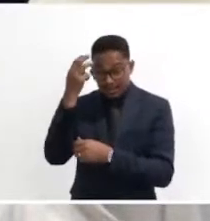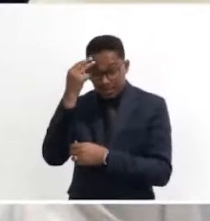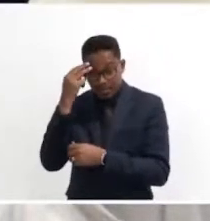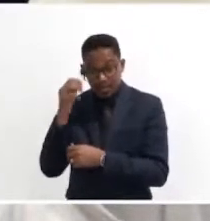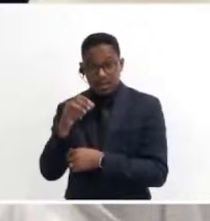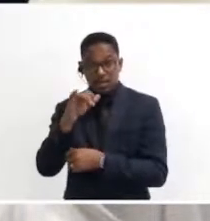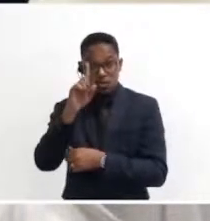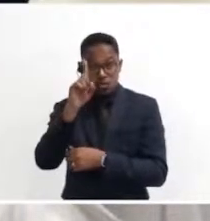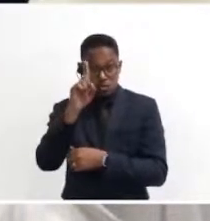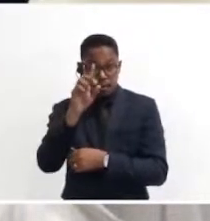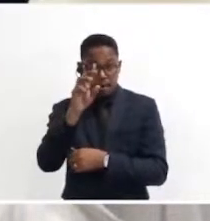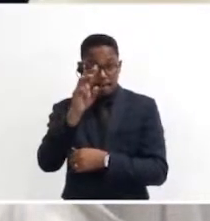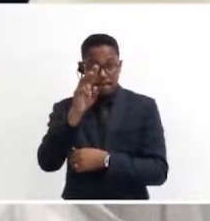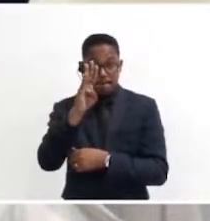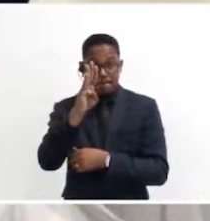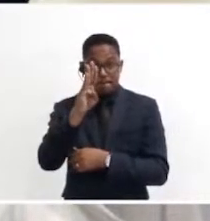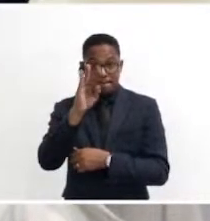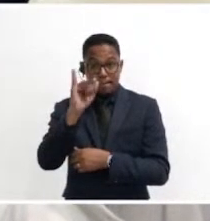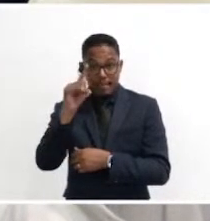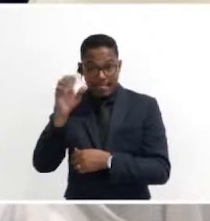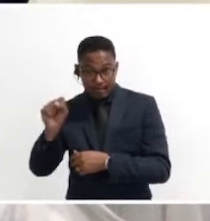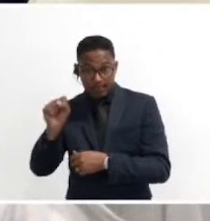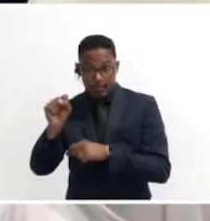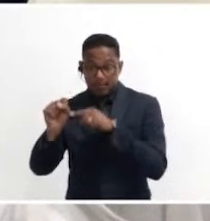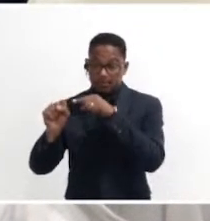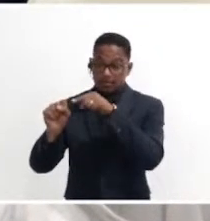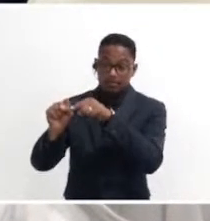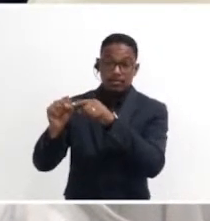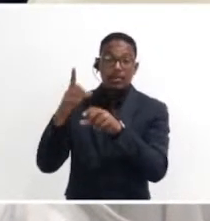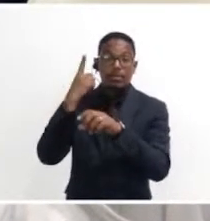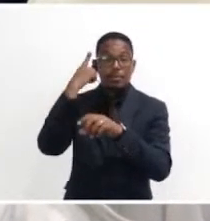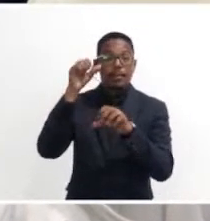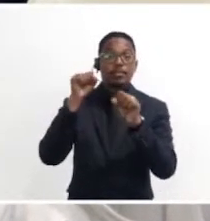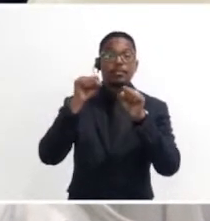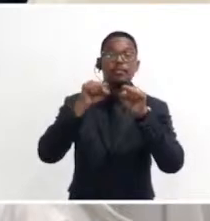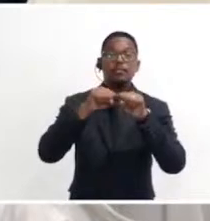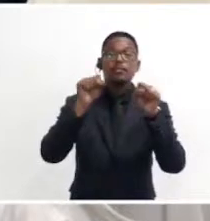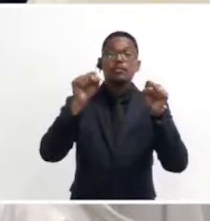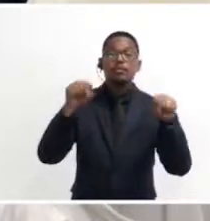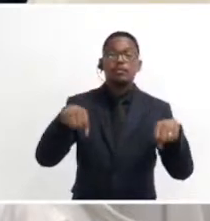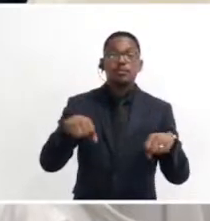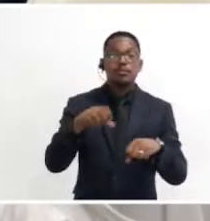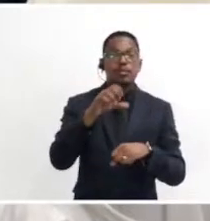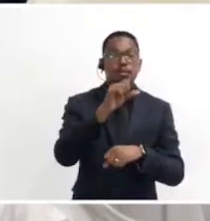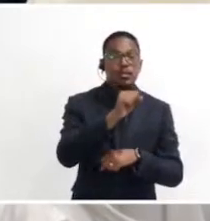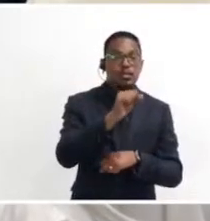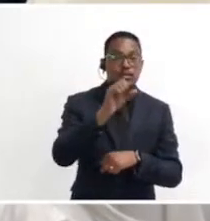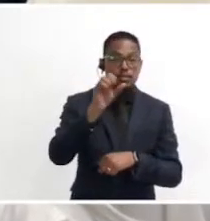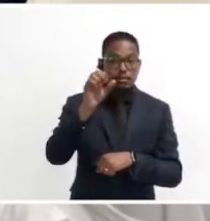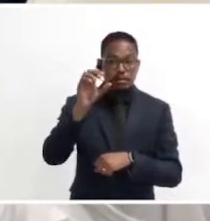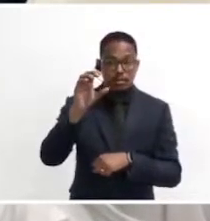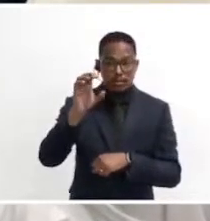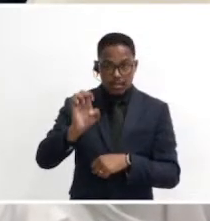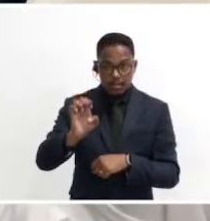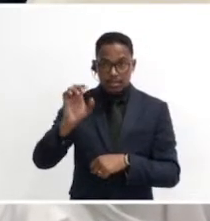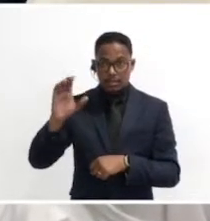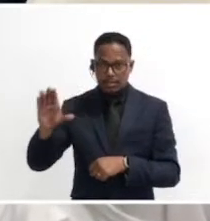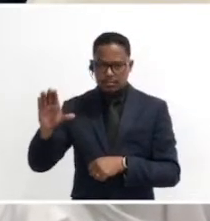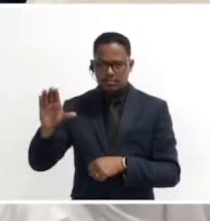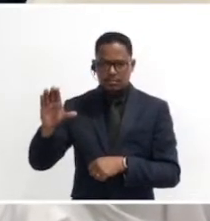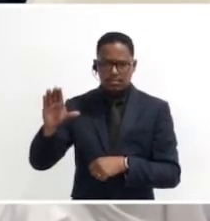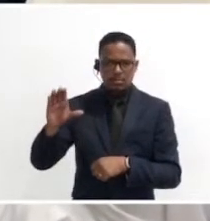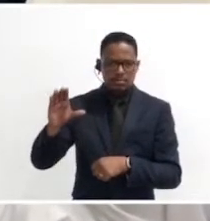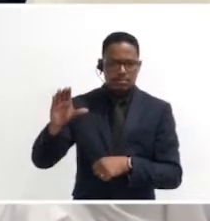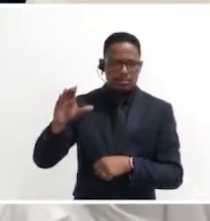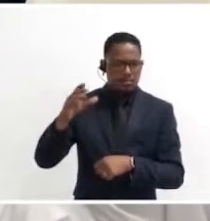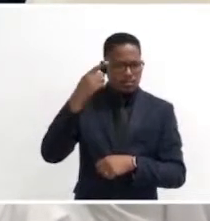that went into that system there, the SSEC system. So